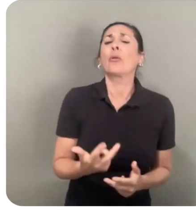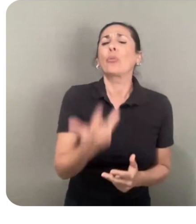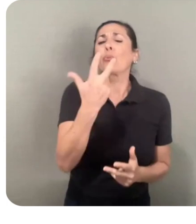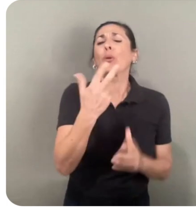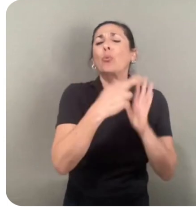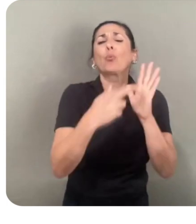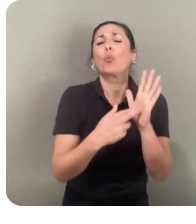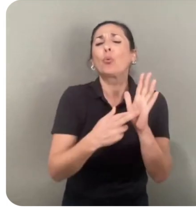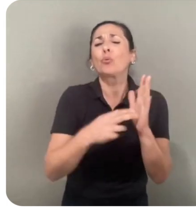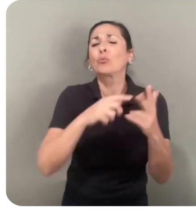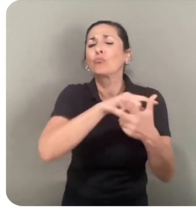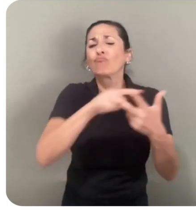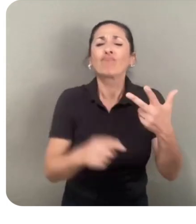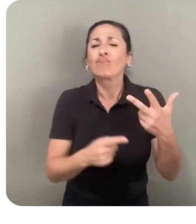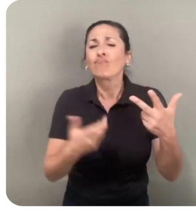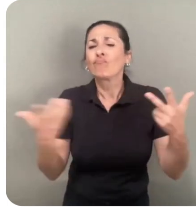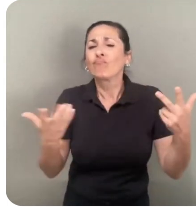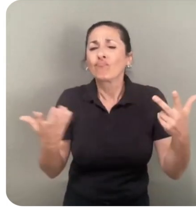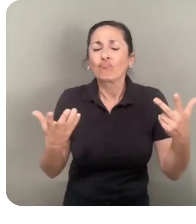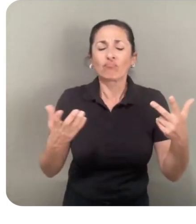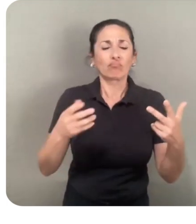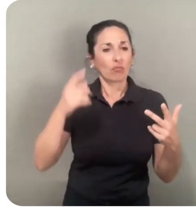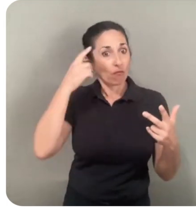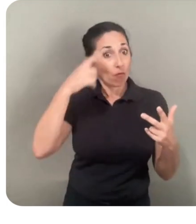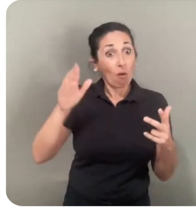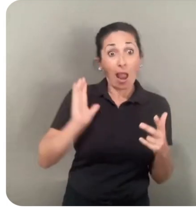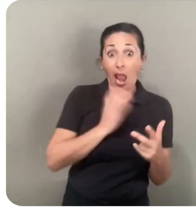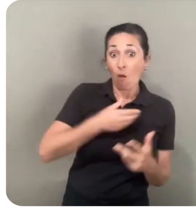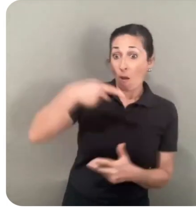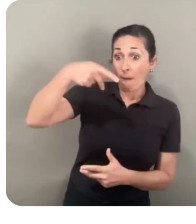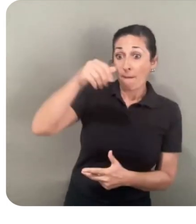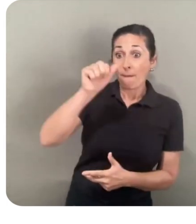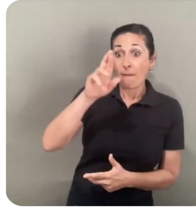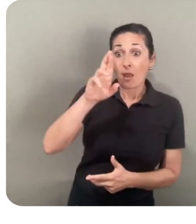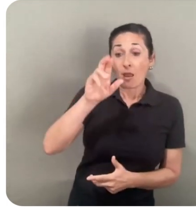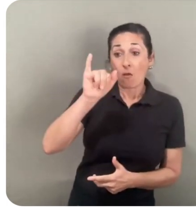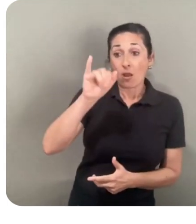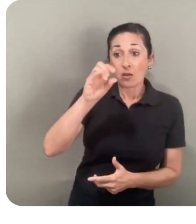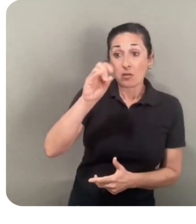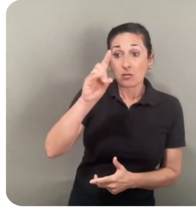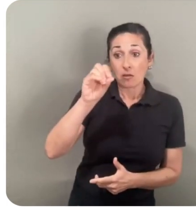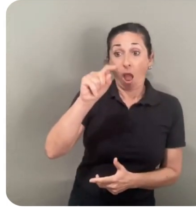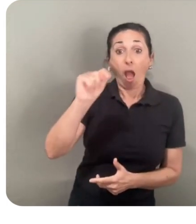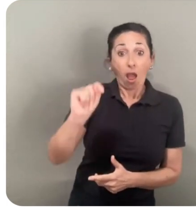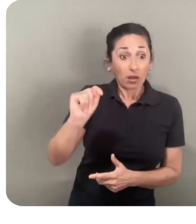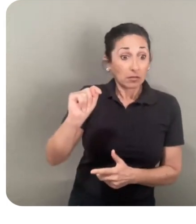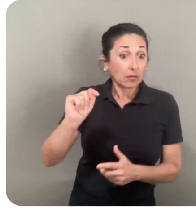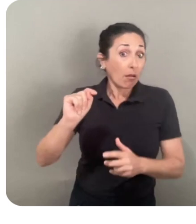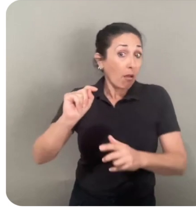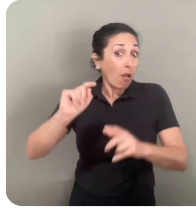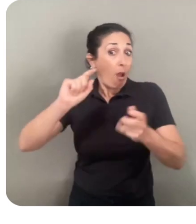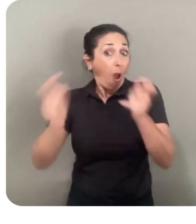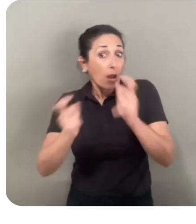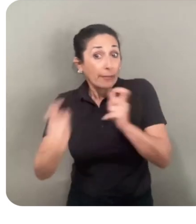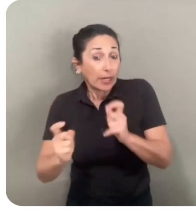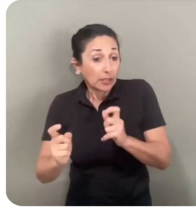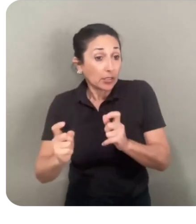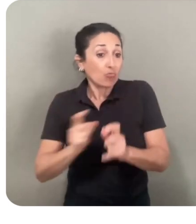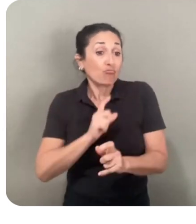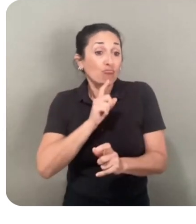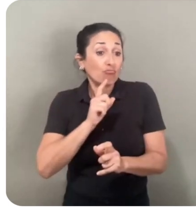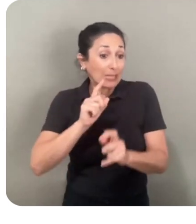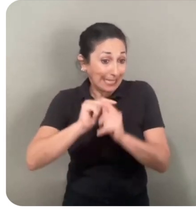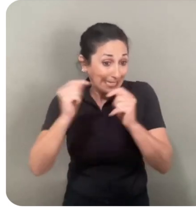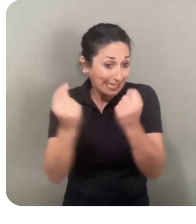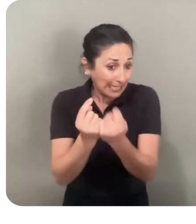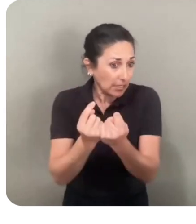we created to ramp our Peridot mobile augmented reality team into the wild, wild west of mixed